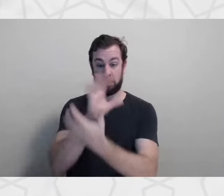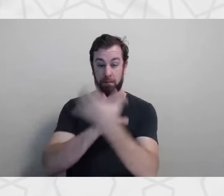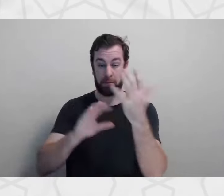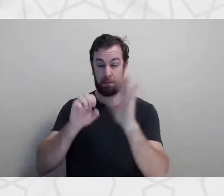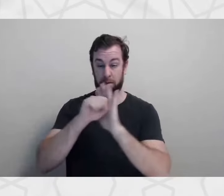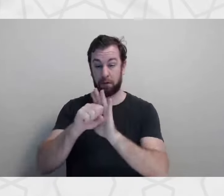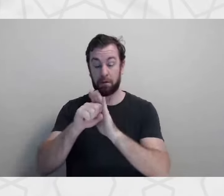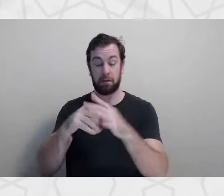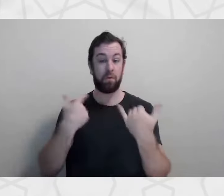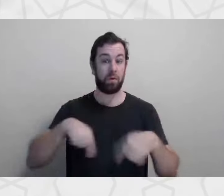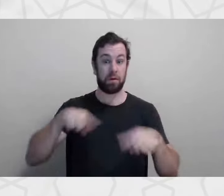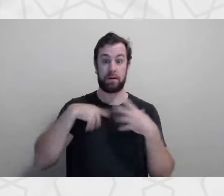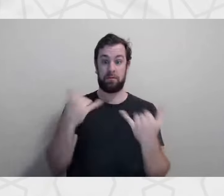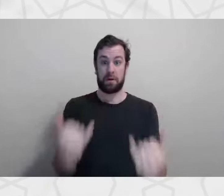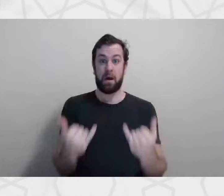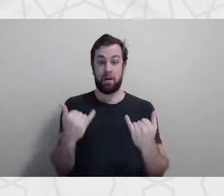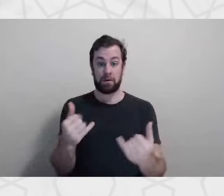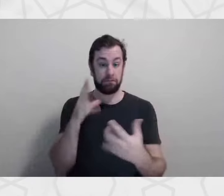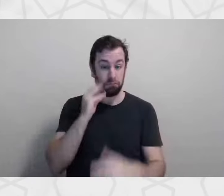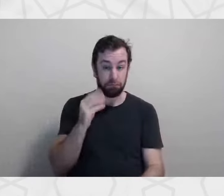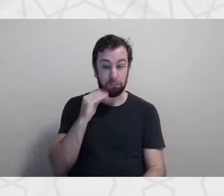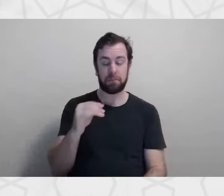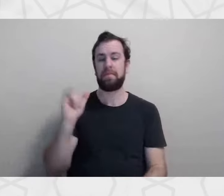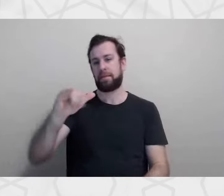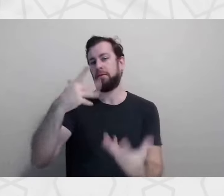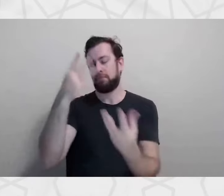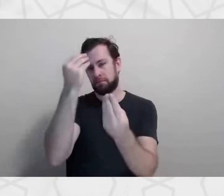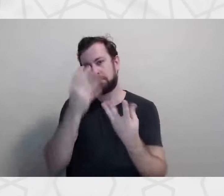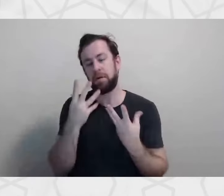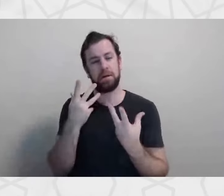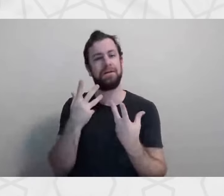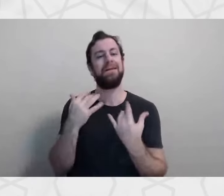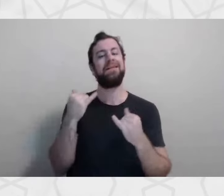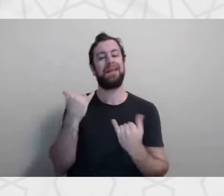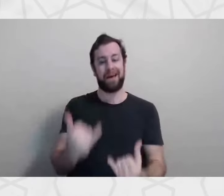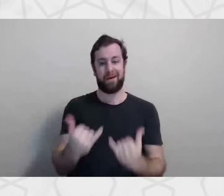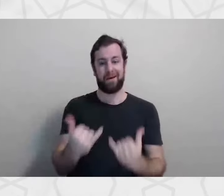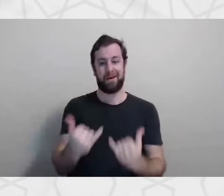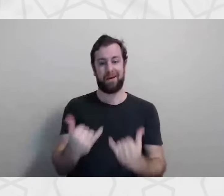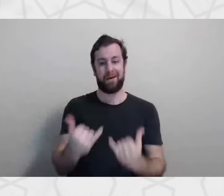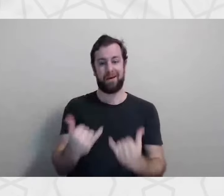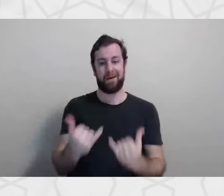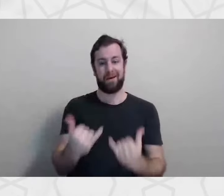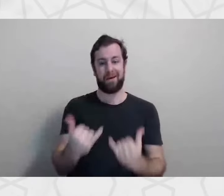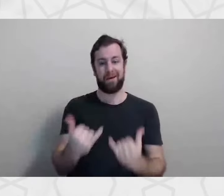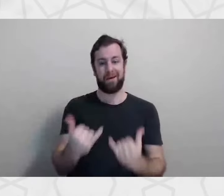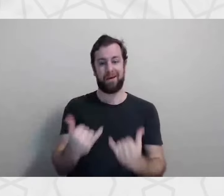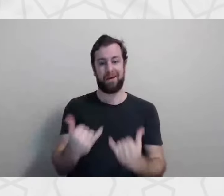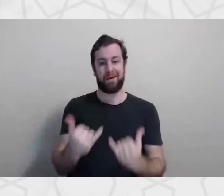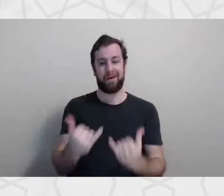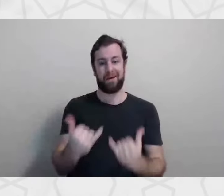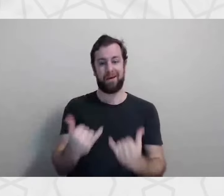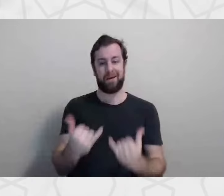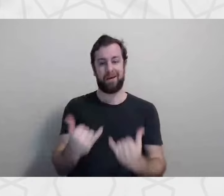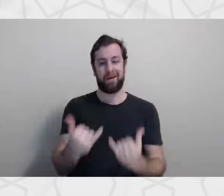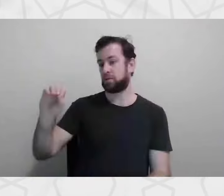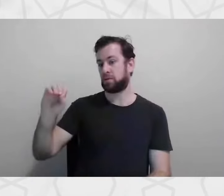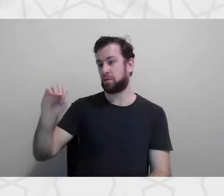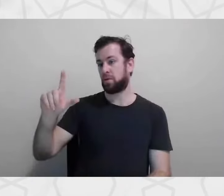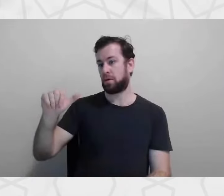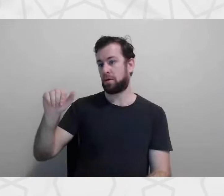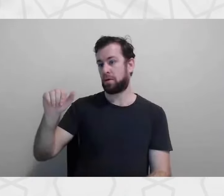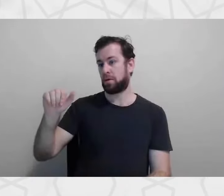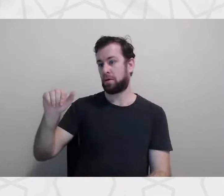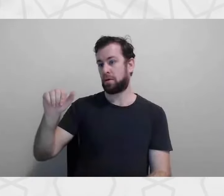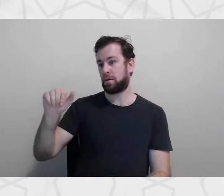are in, they are telling us it is the last month of the solar year. So they say we're ending